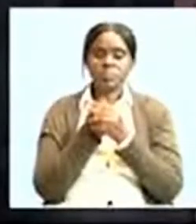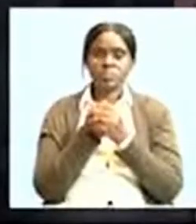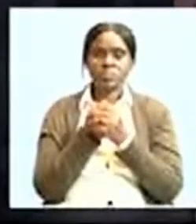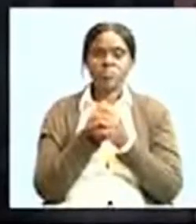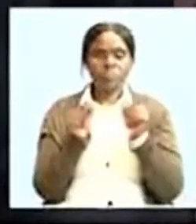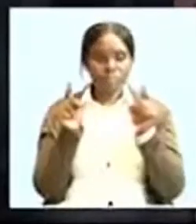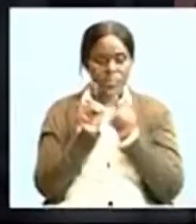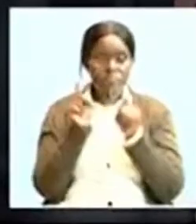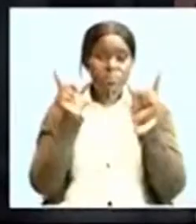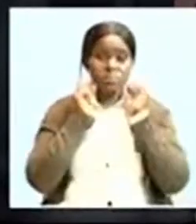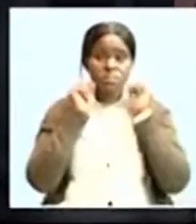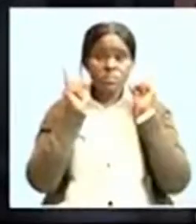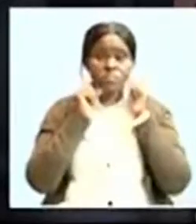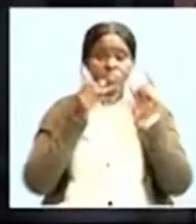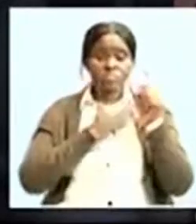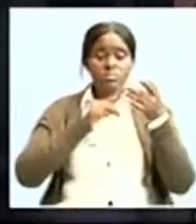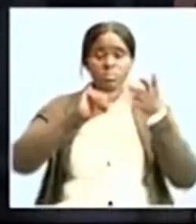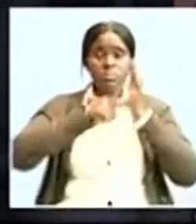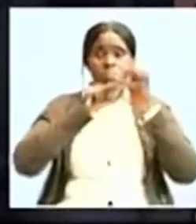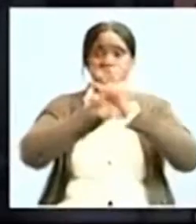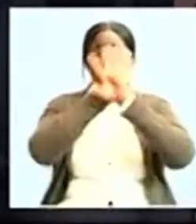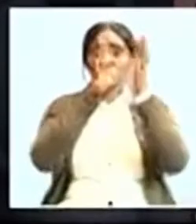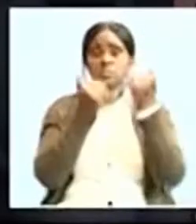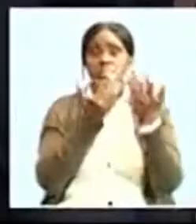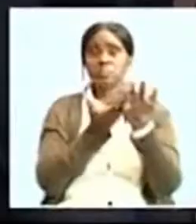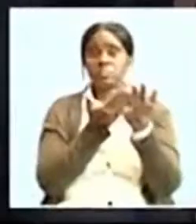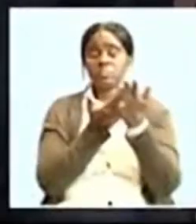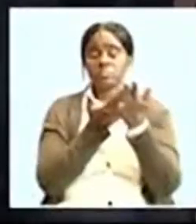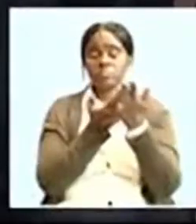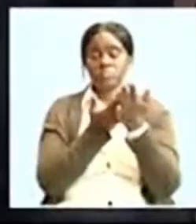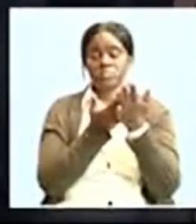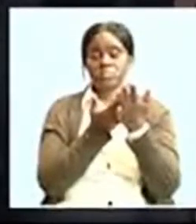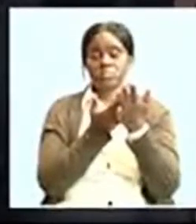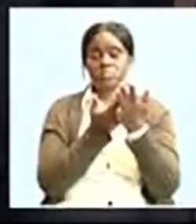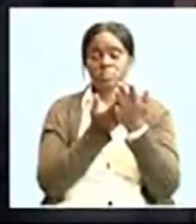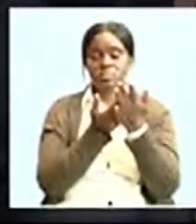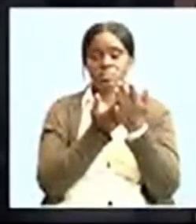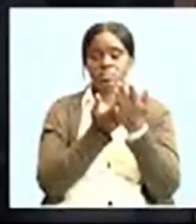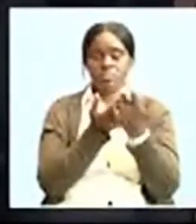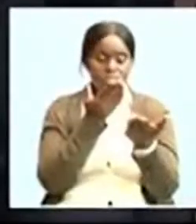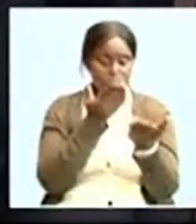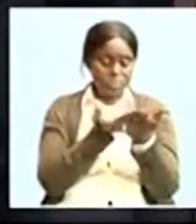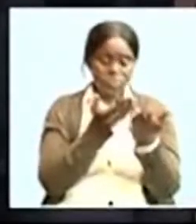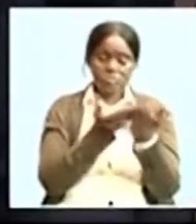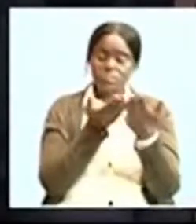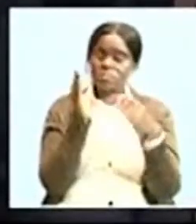you get my point, my question? I saw you were busy.